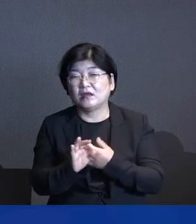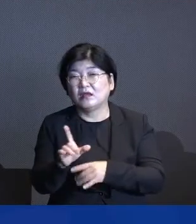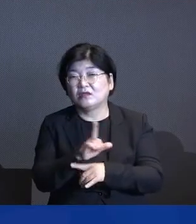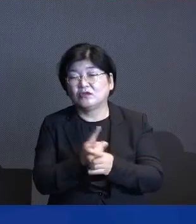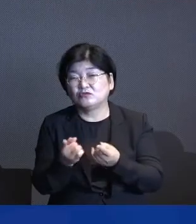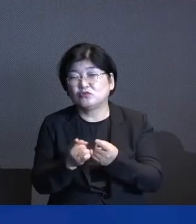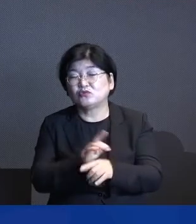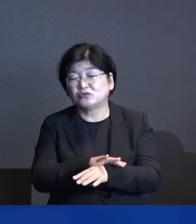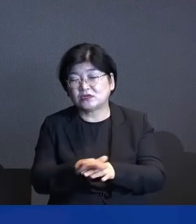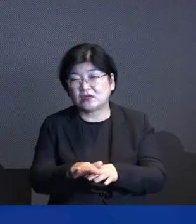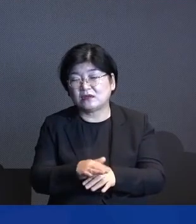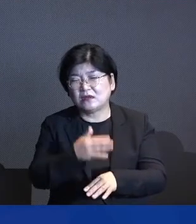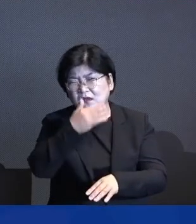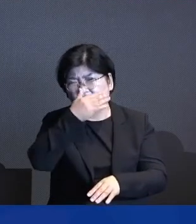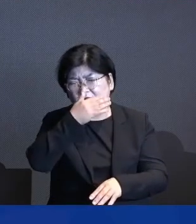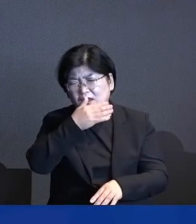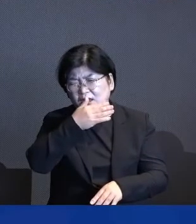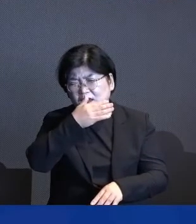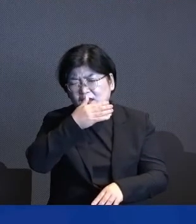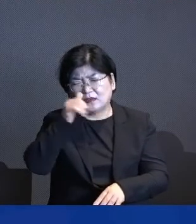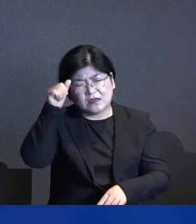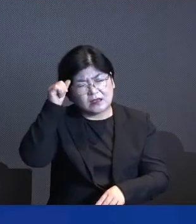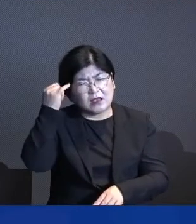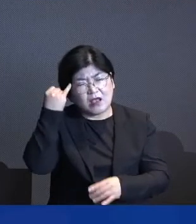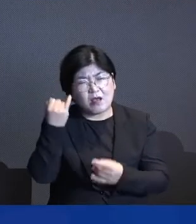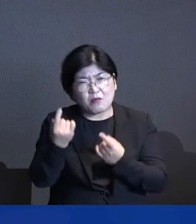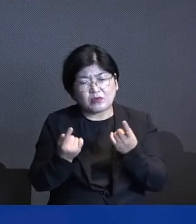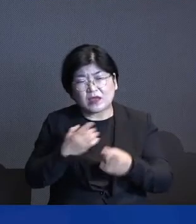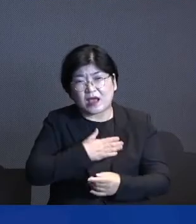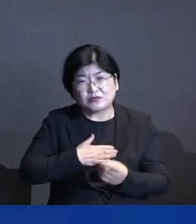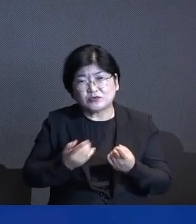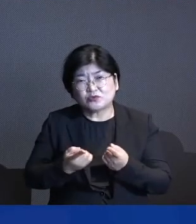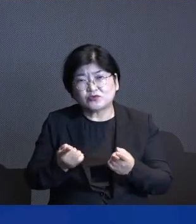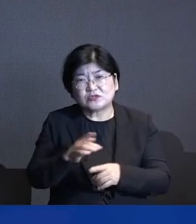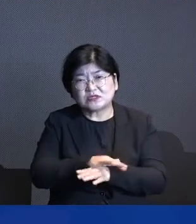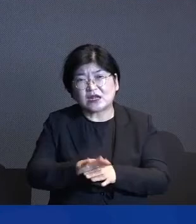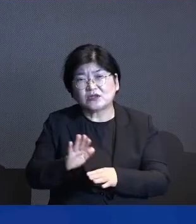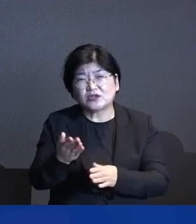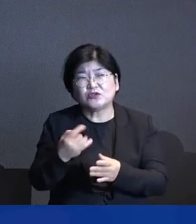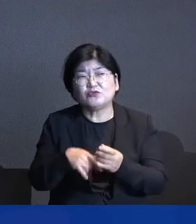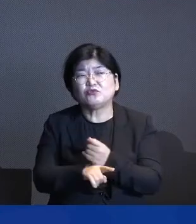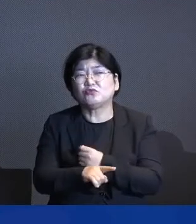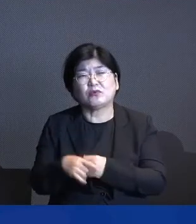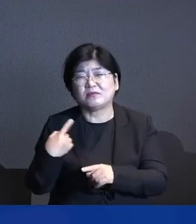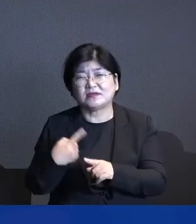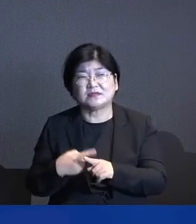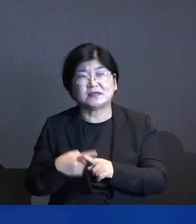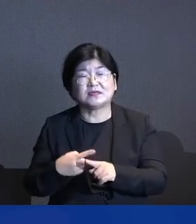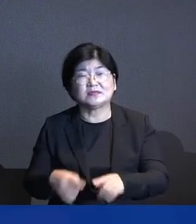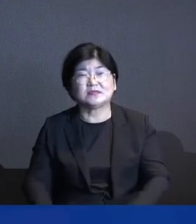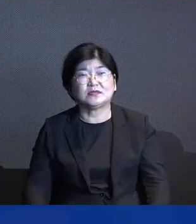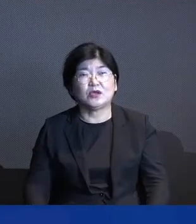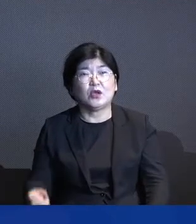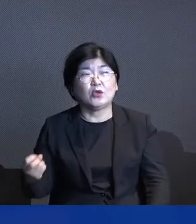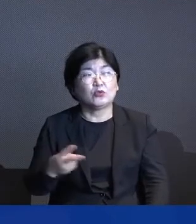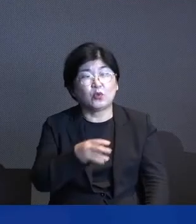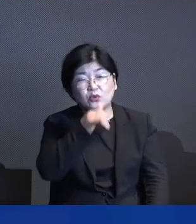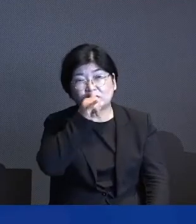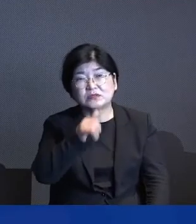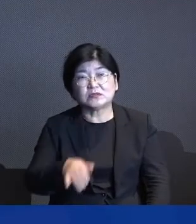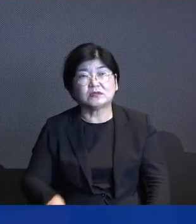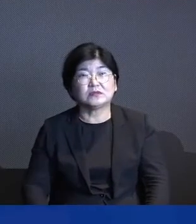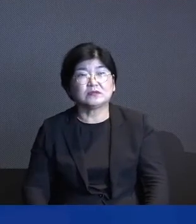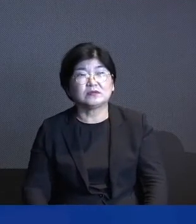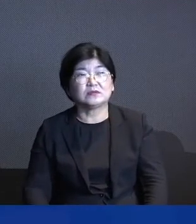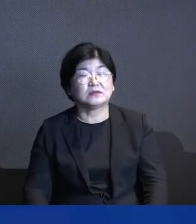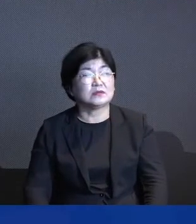social interaction and support is really important. And increasing the positive emotional experience is very closely linked